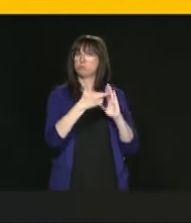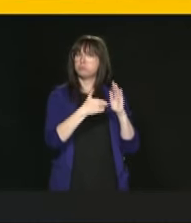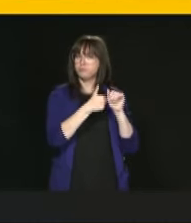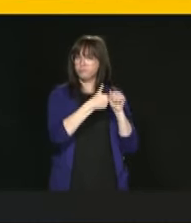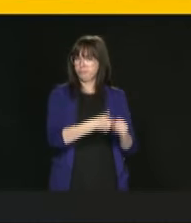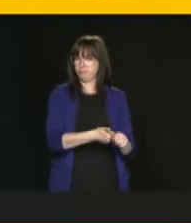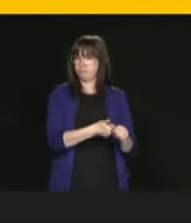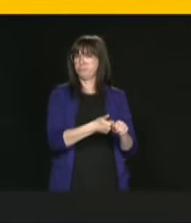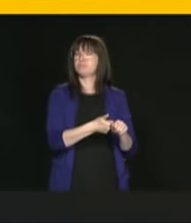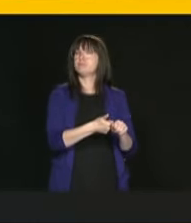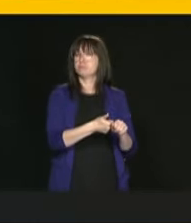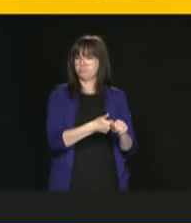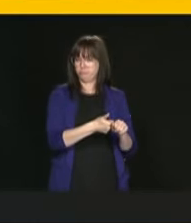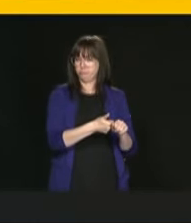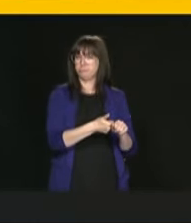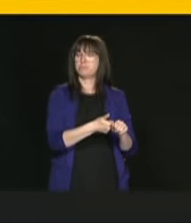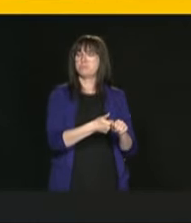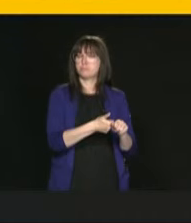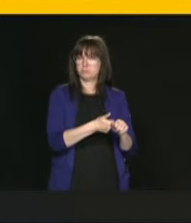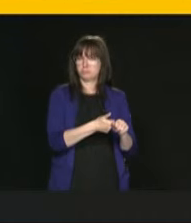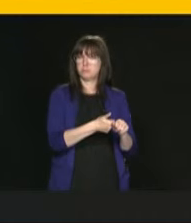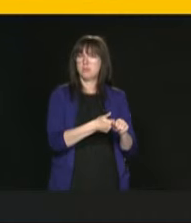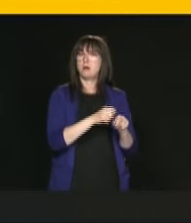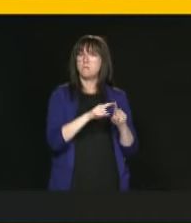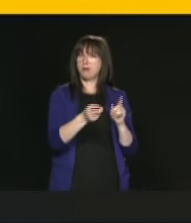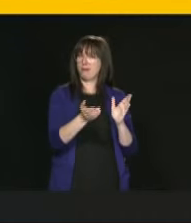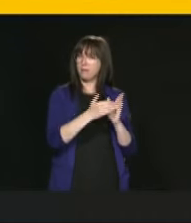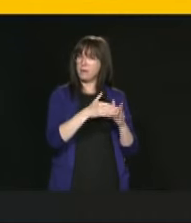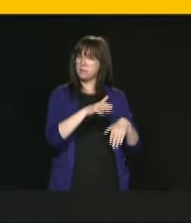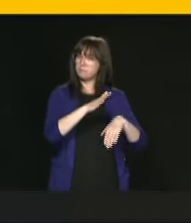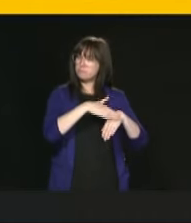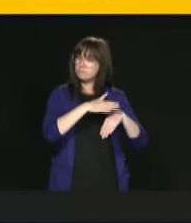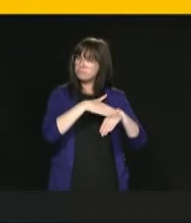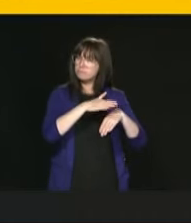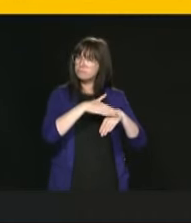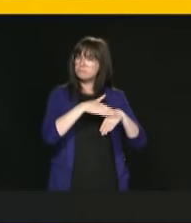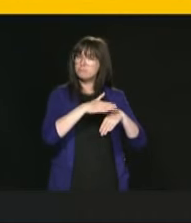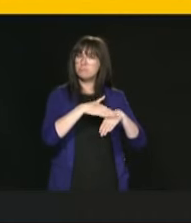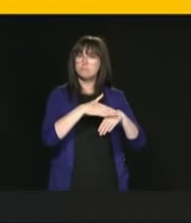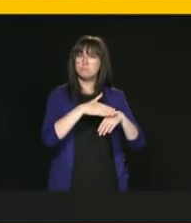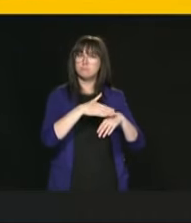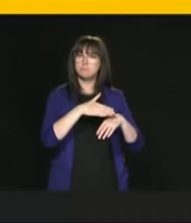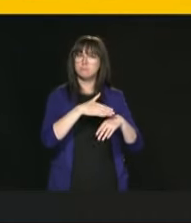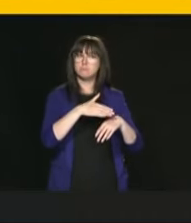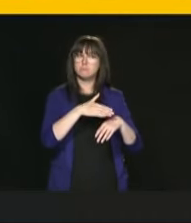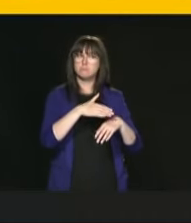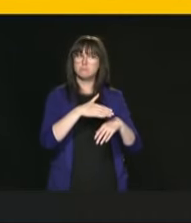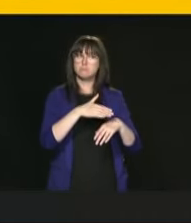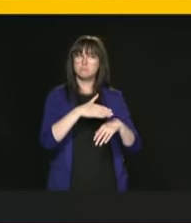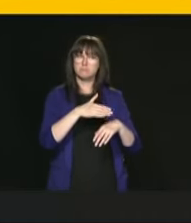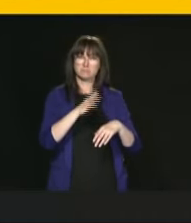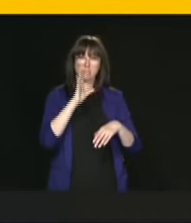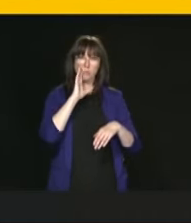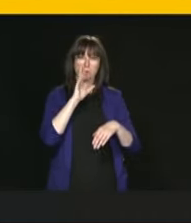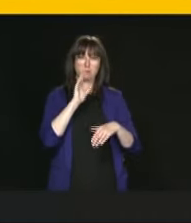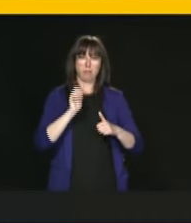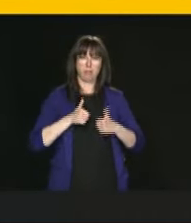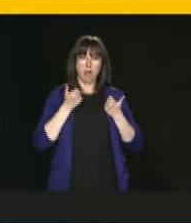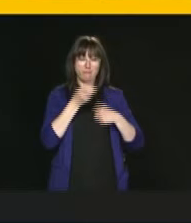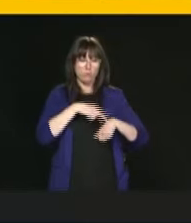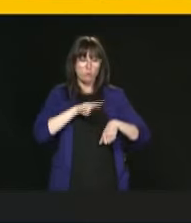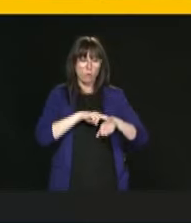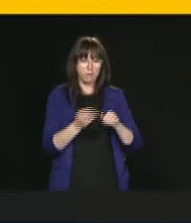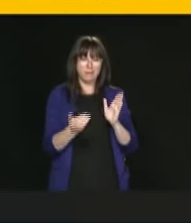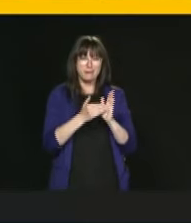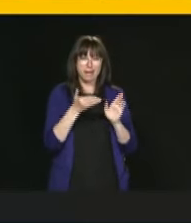must be reminded that we're not going to be back to completely normal, so the pre-January of